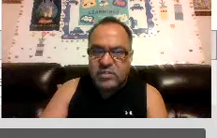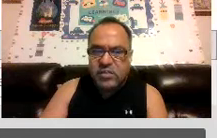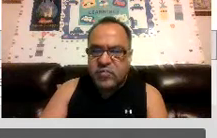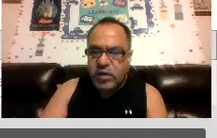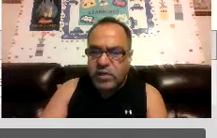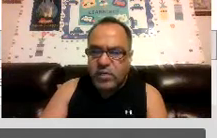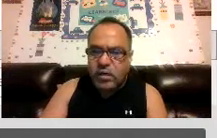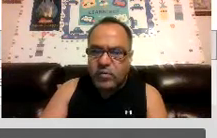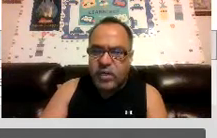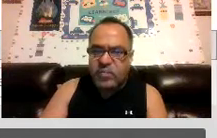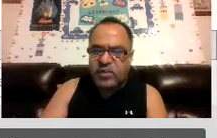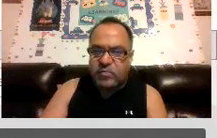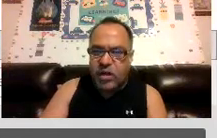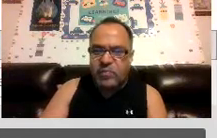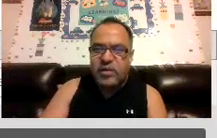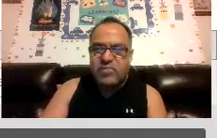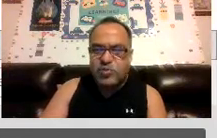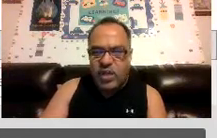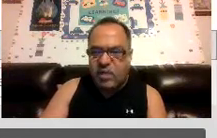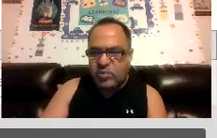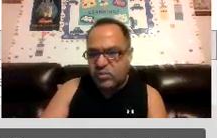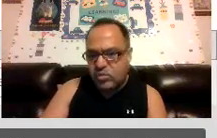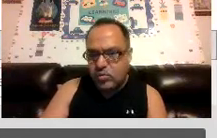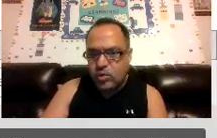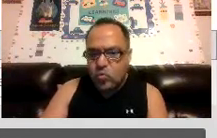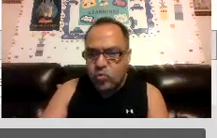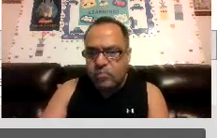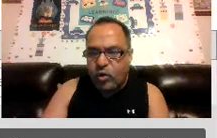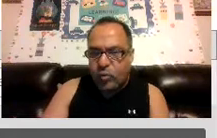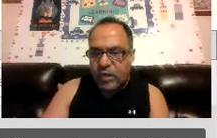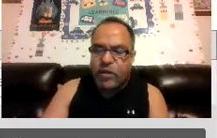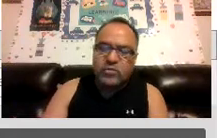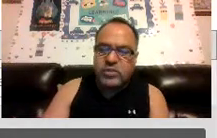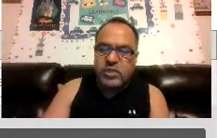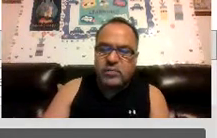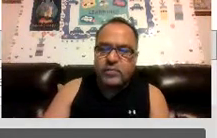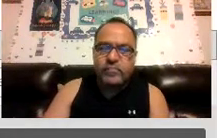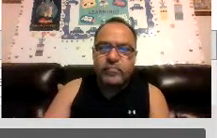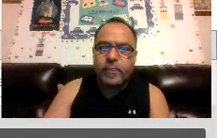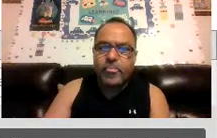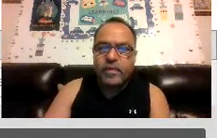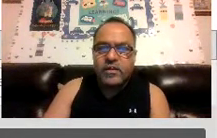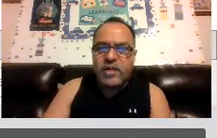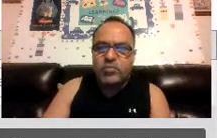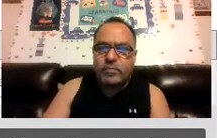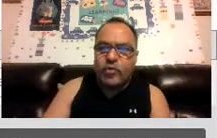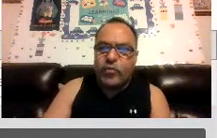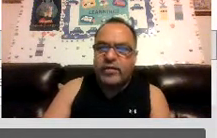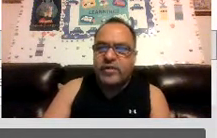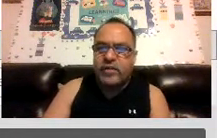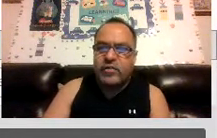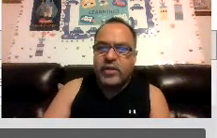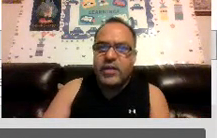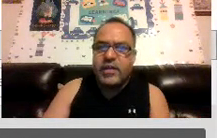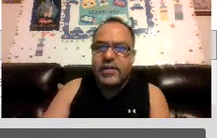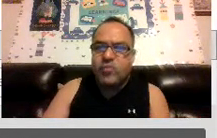this. They're finally getting along with it. I bet their mom must be happy with them too. We're both right, Paco said. Yes, we're both right,